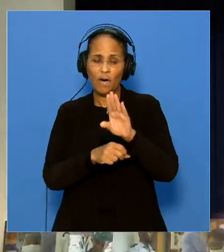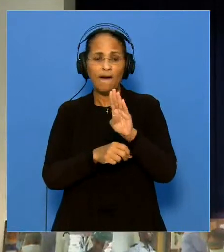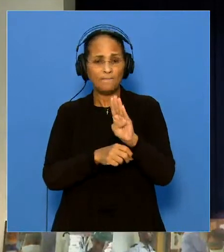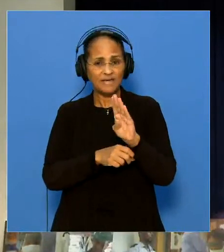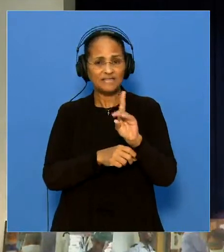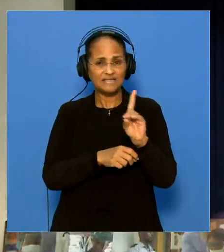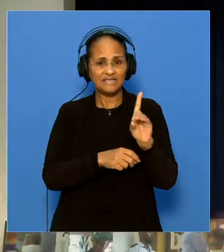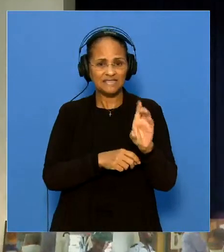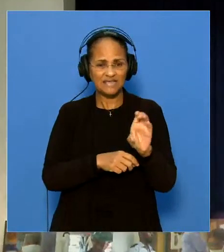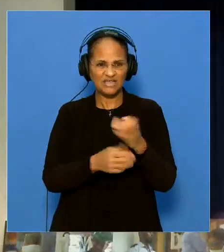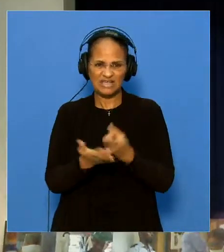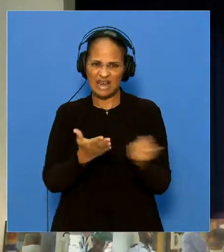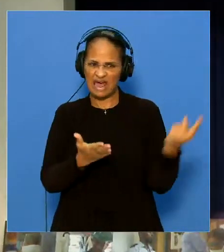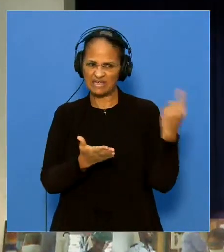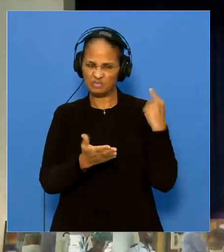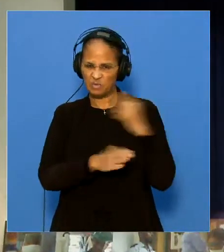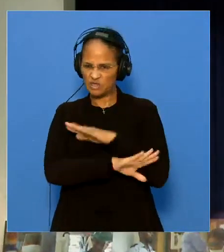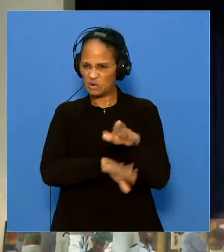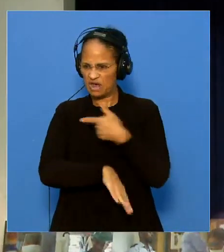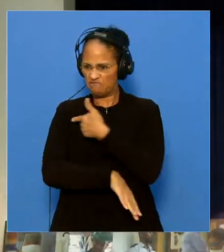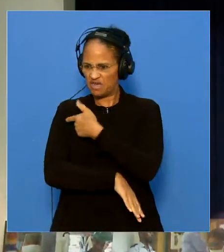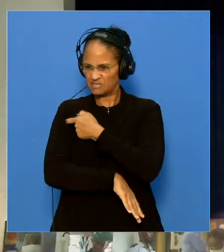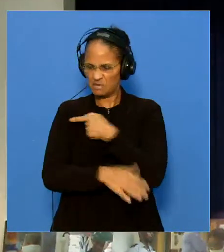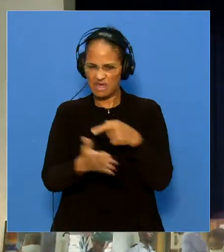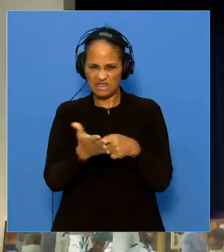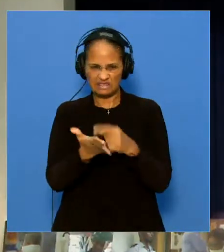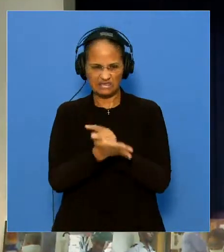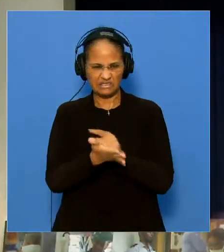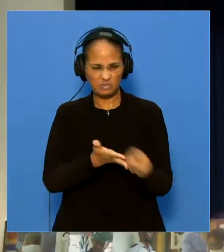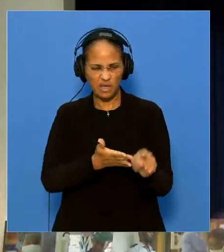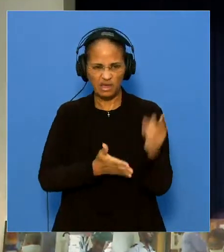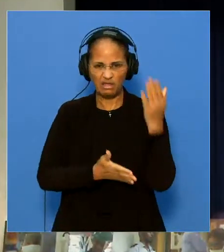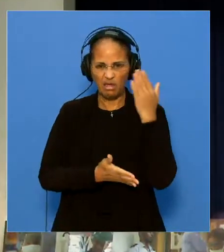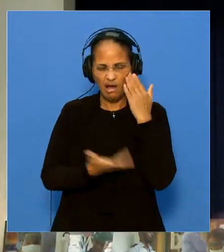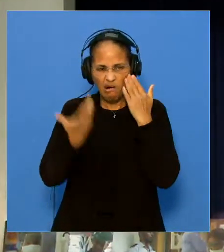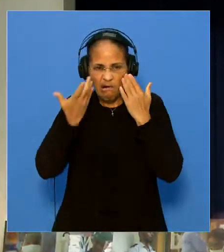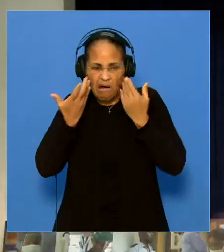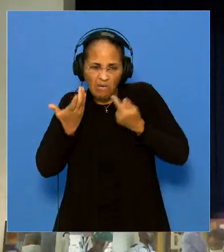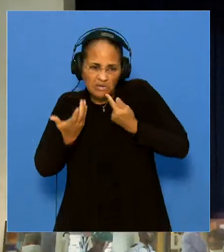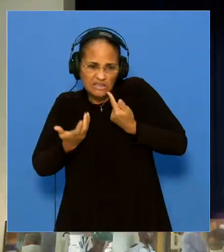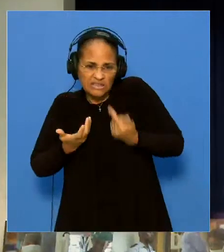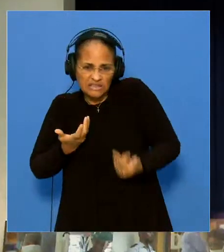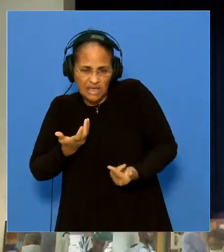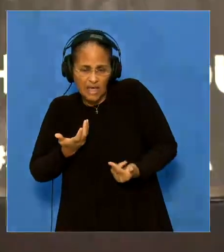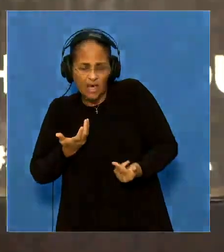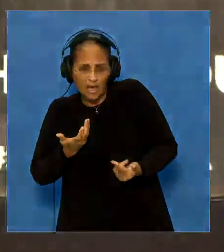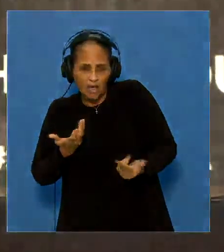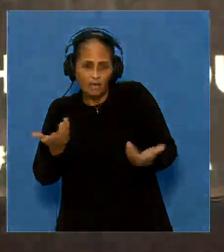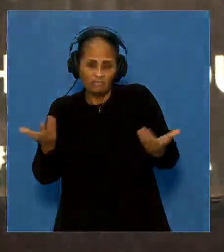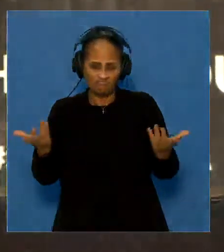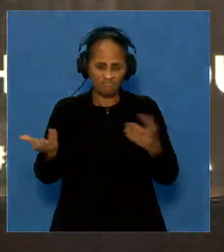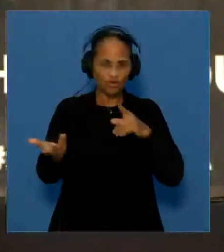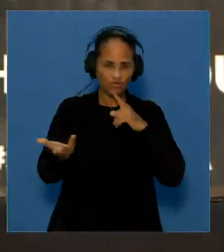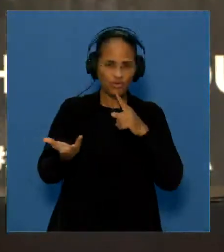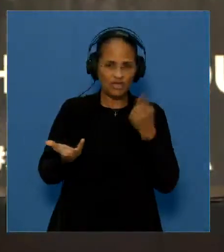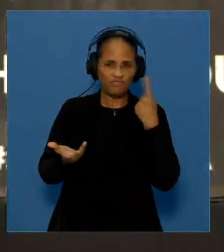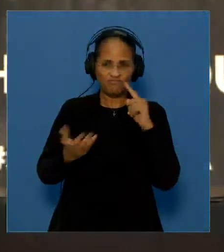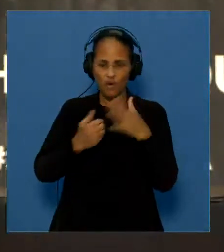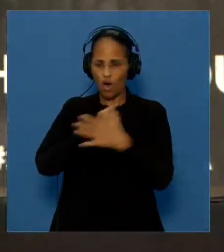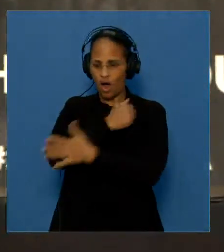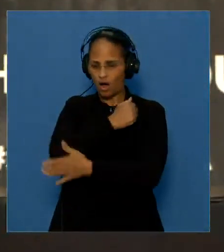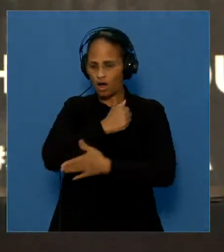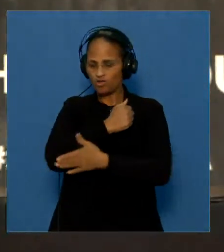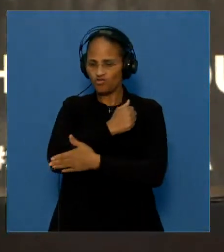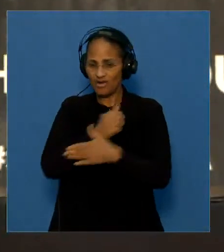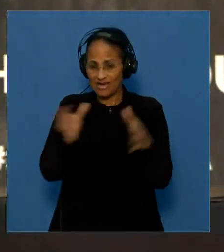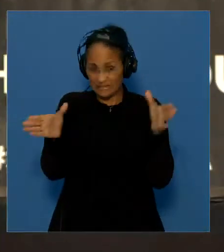you don't have vaccines this week. Now it's, I would say on a broad measure, for a country as